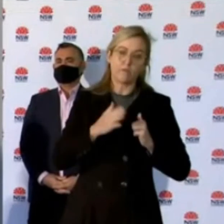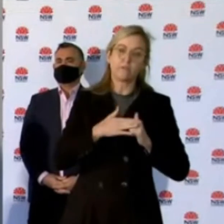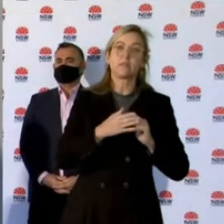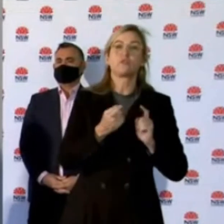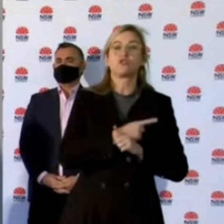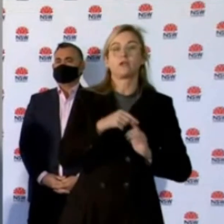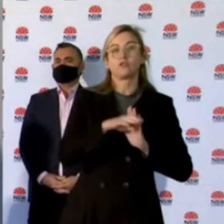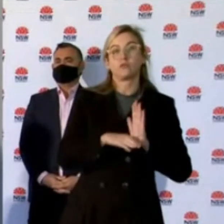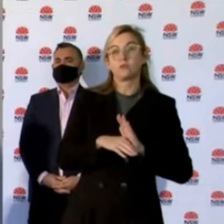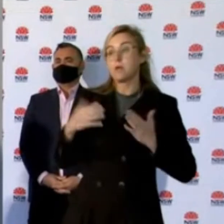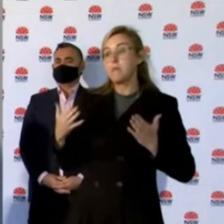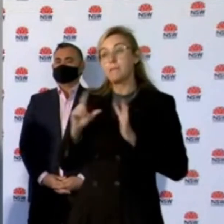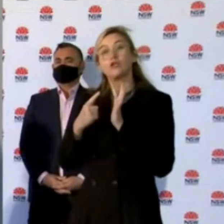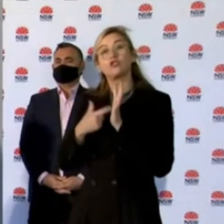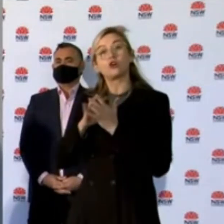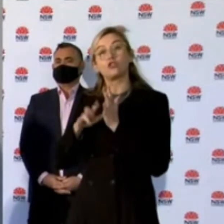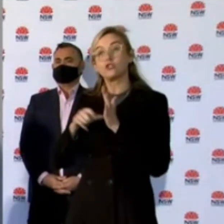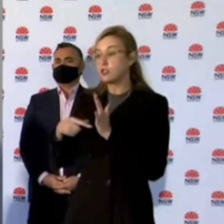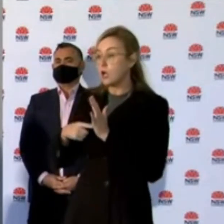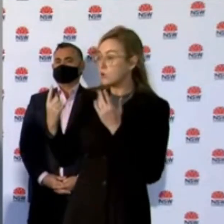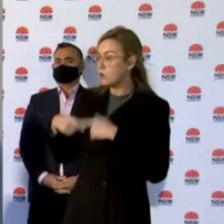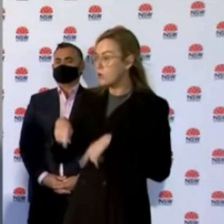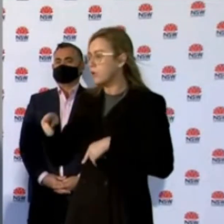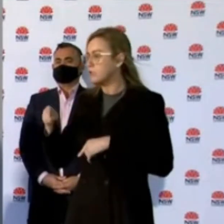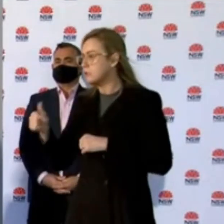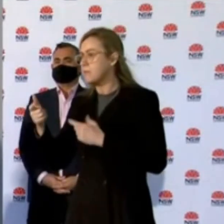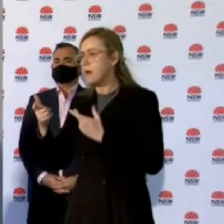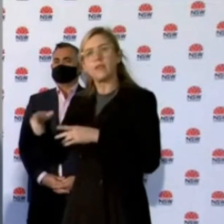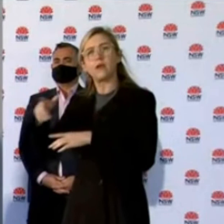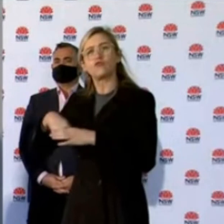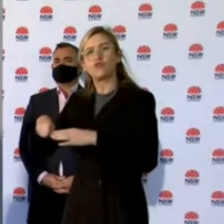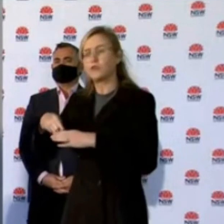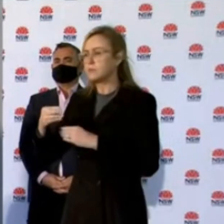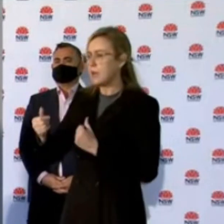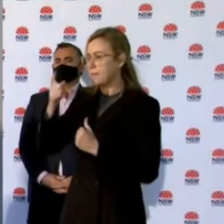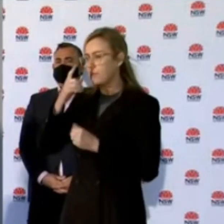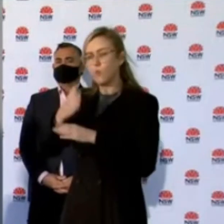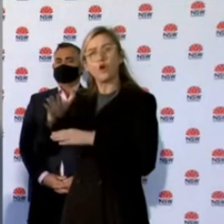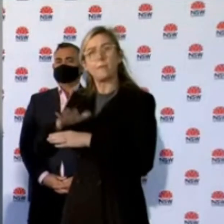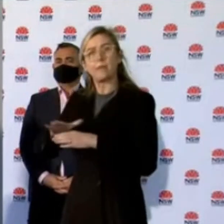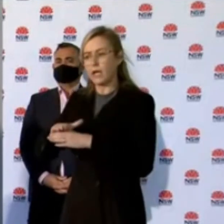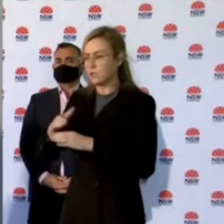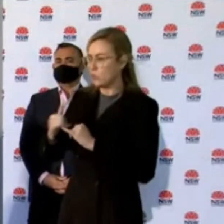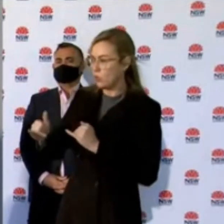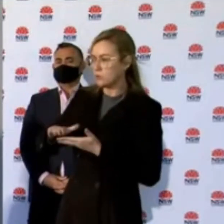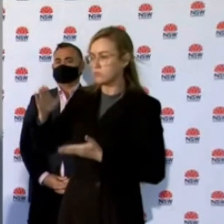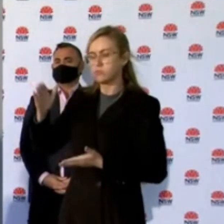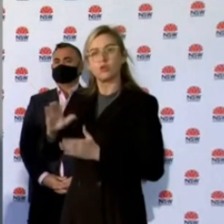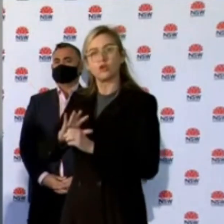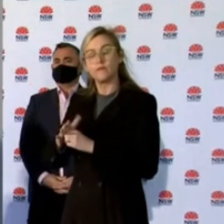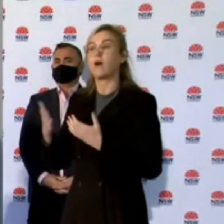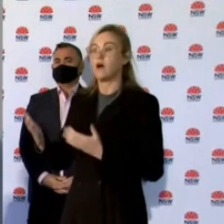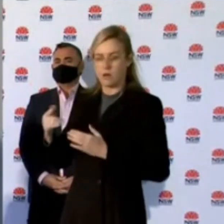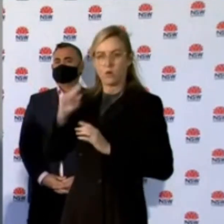scenarios and situations of classes of workers. But please know that what we're doing is providing the certainty that no matter what